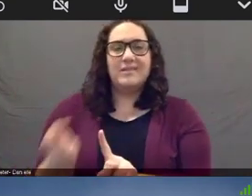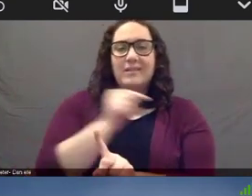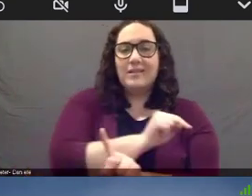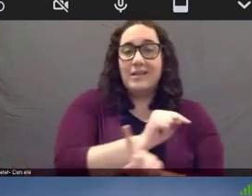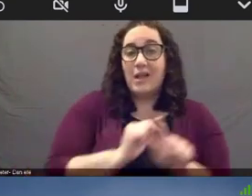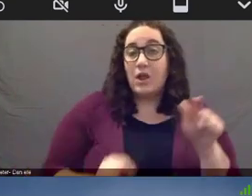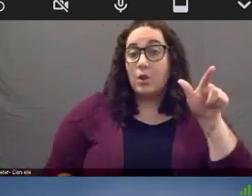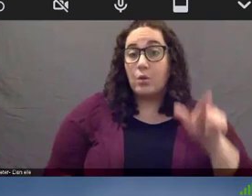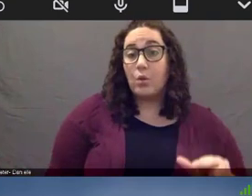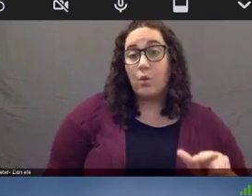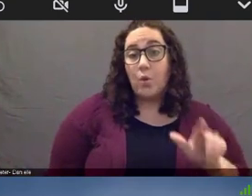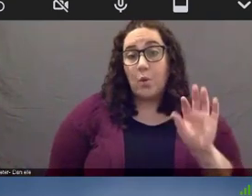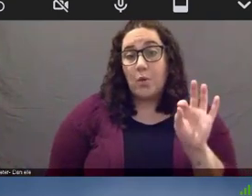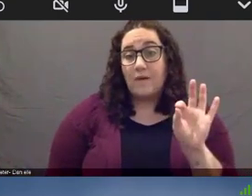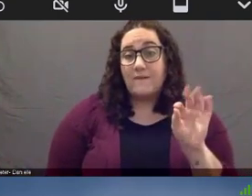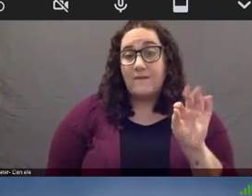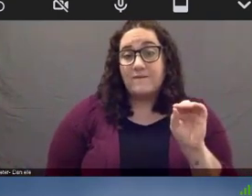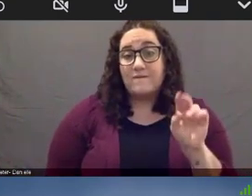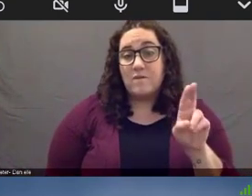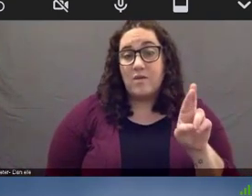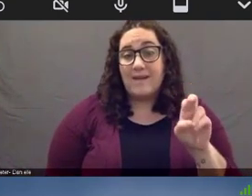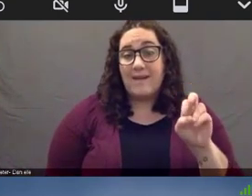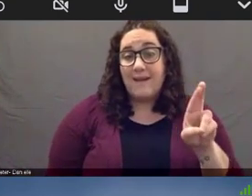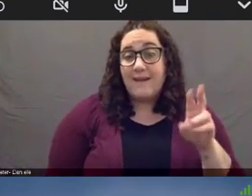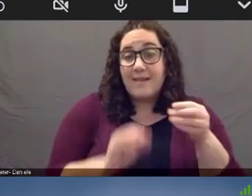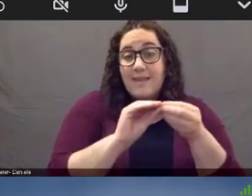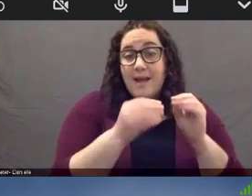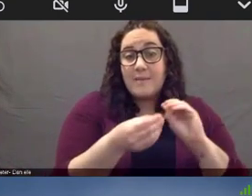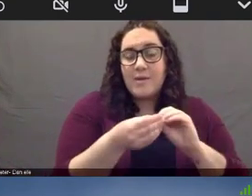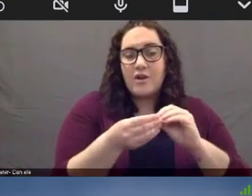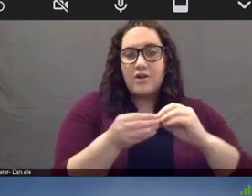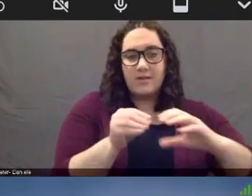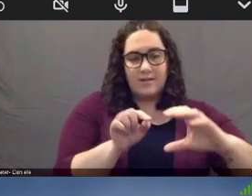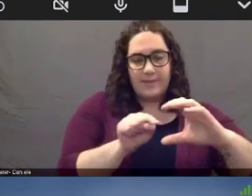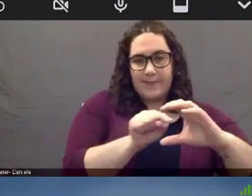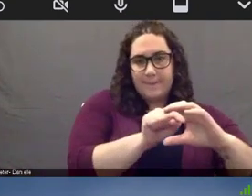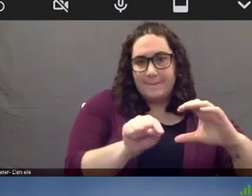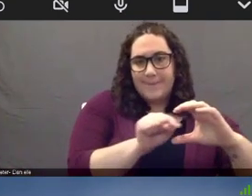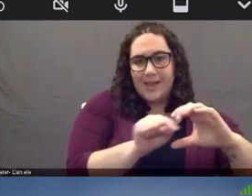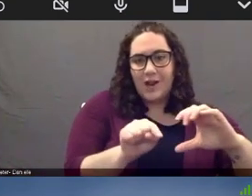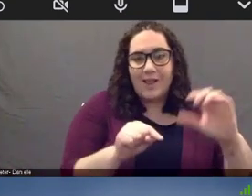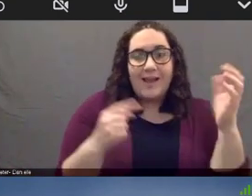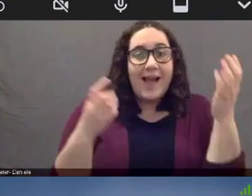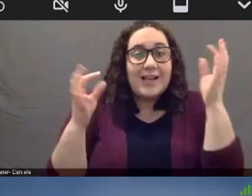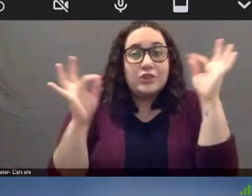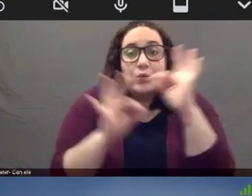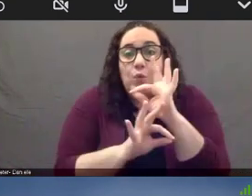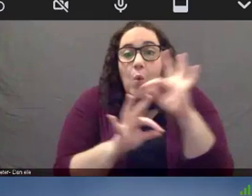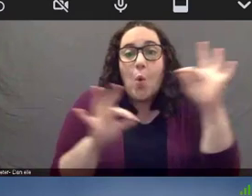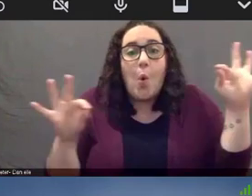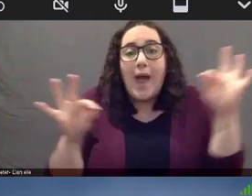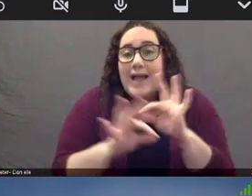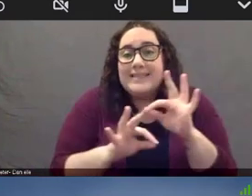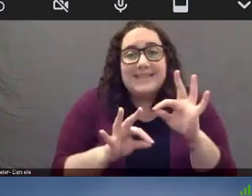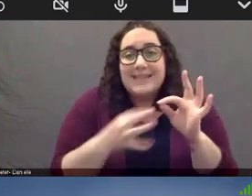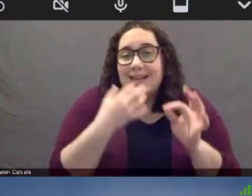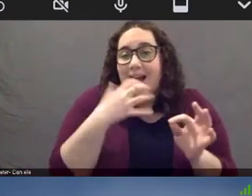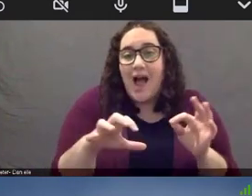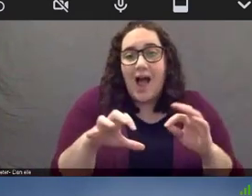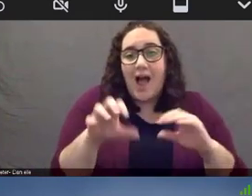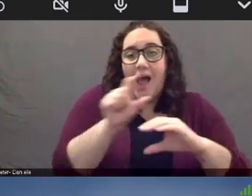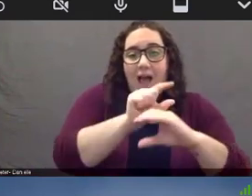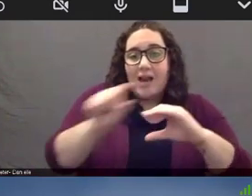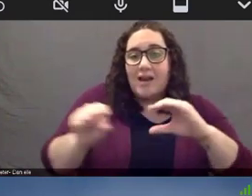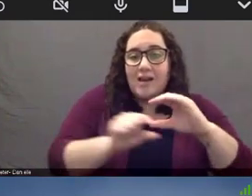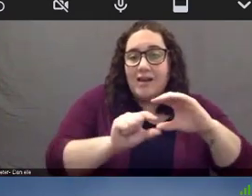know that it's on the pan, right? So in this case, all these things